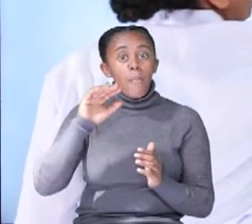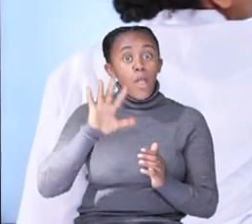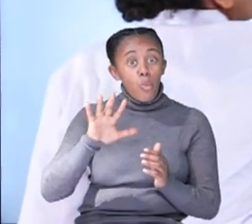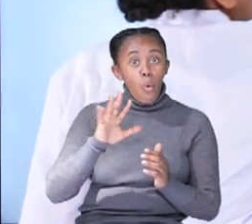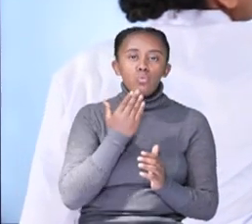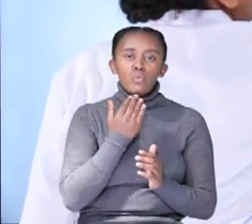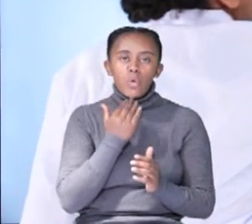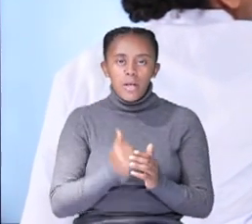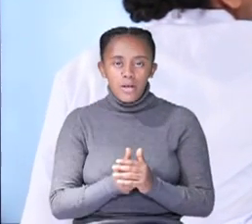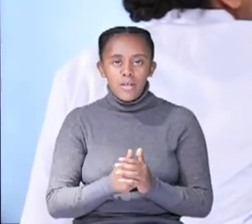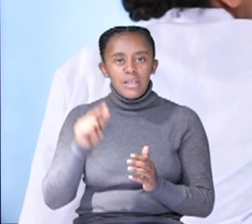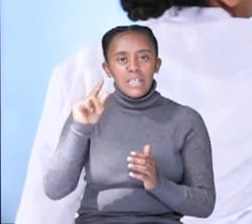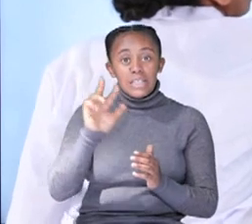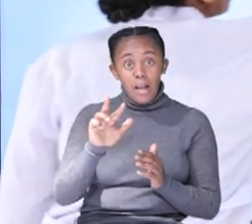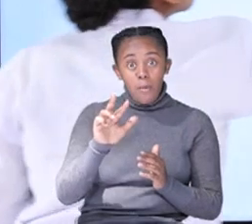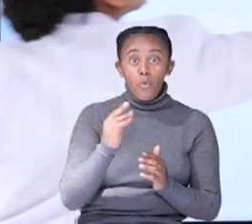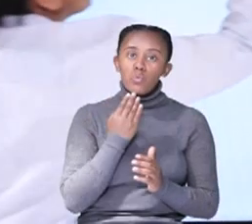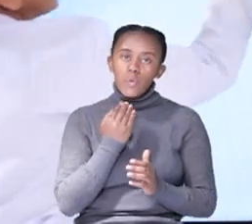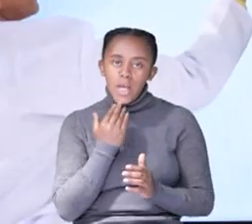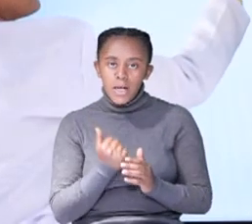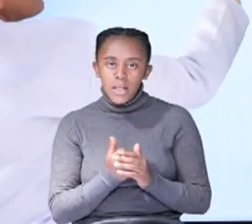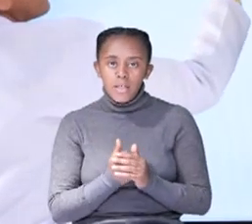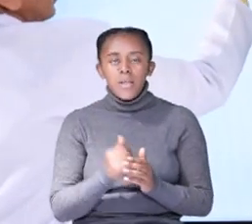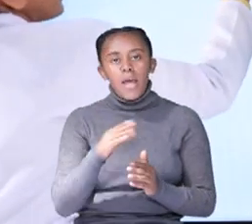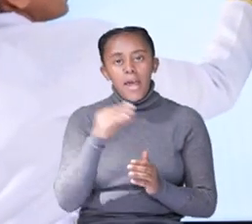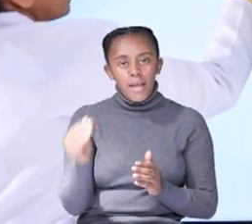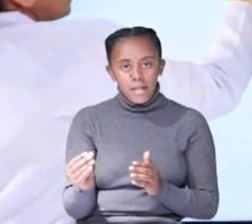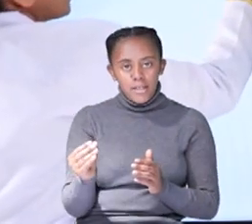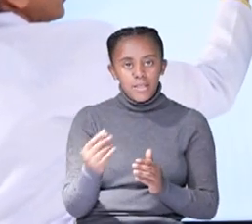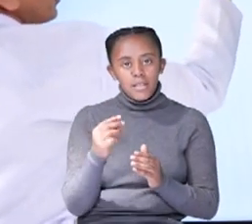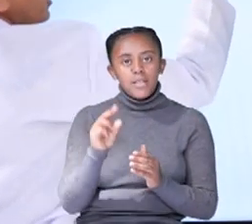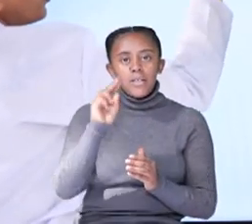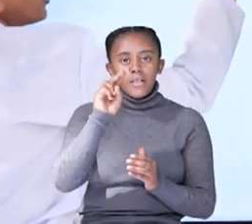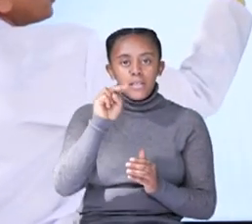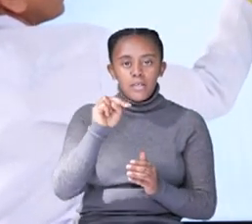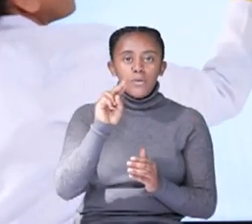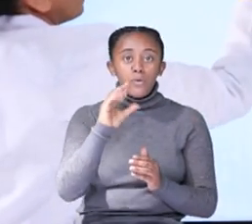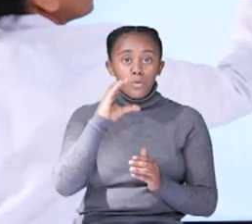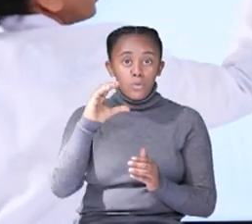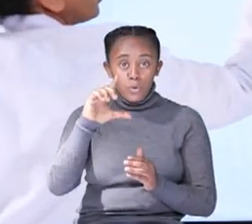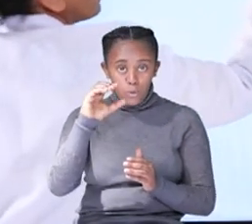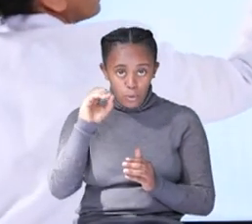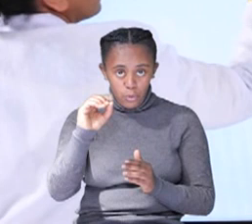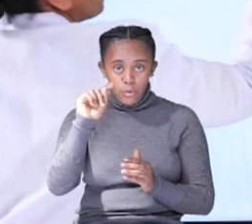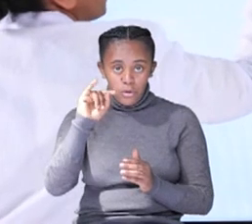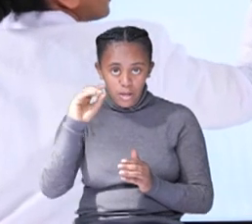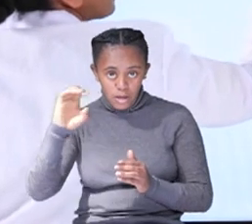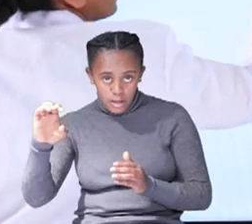is ribose sugar. Okay? And as nucleotide, ATP